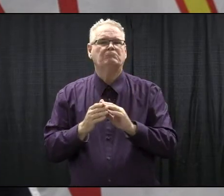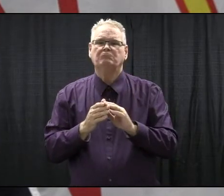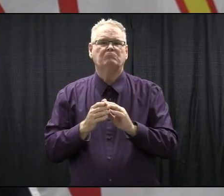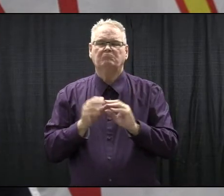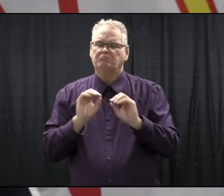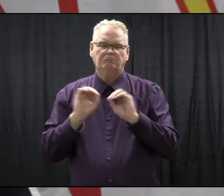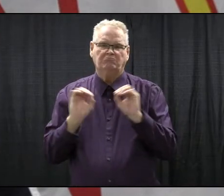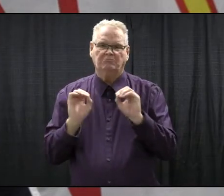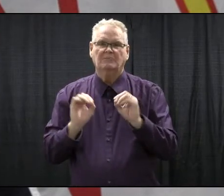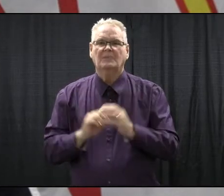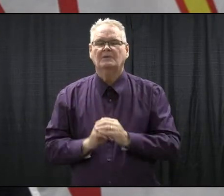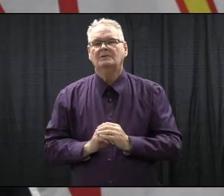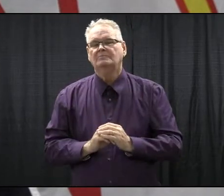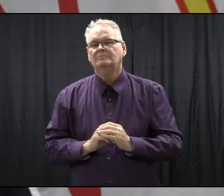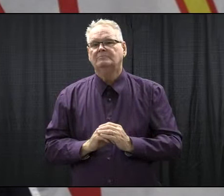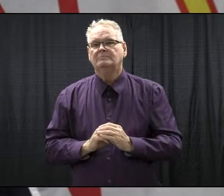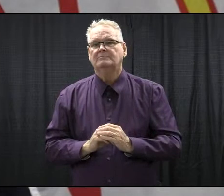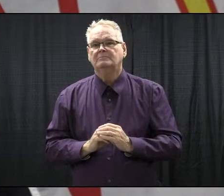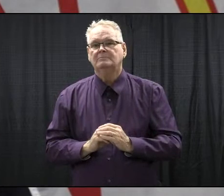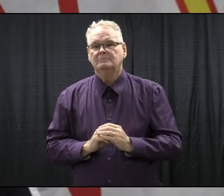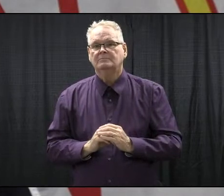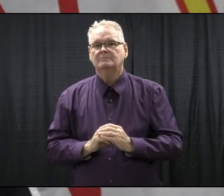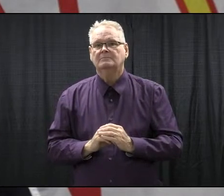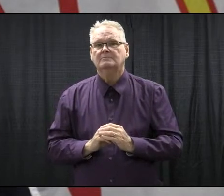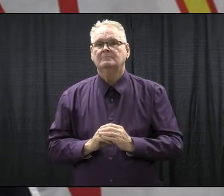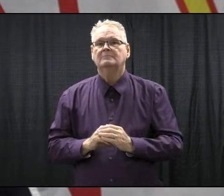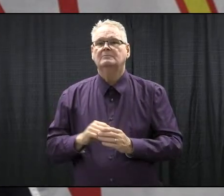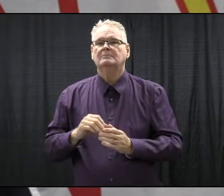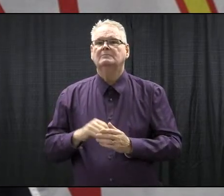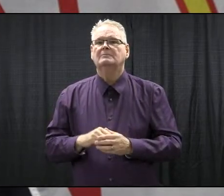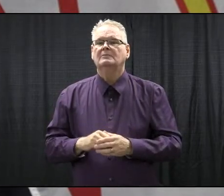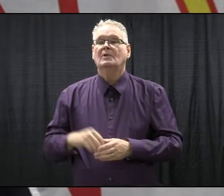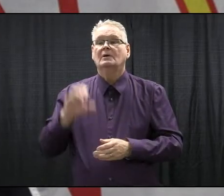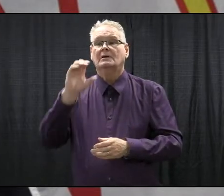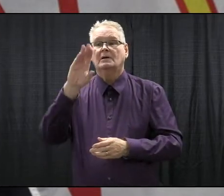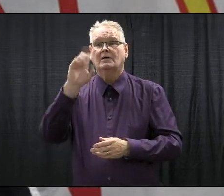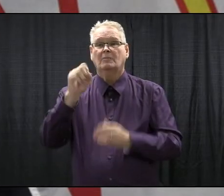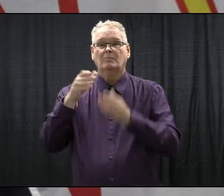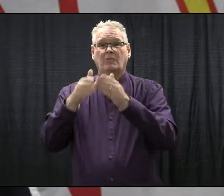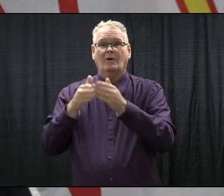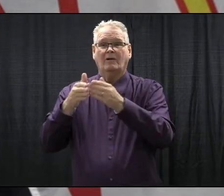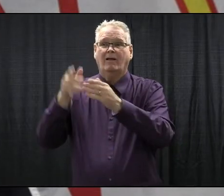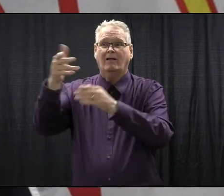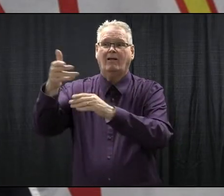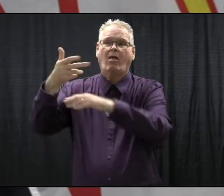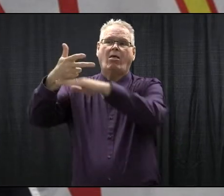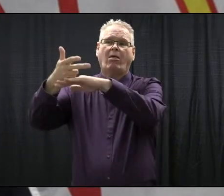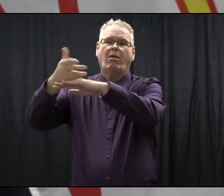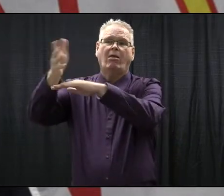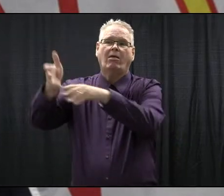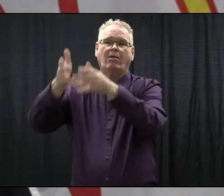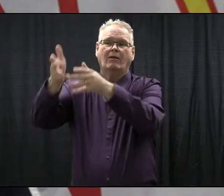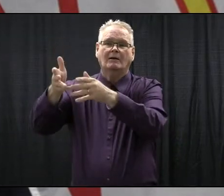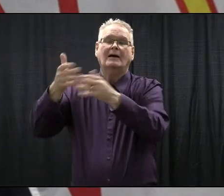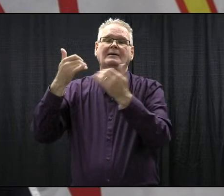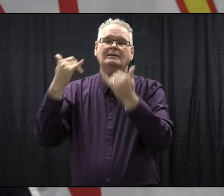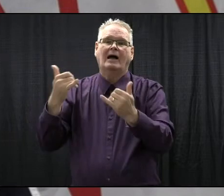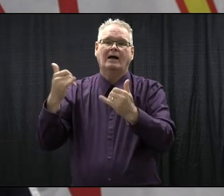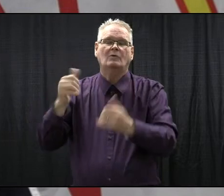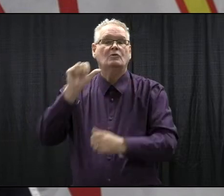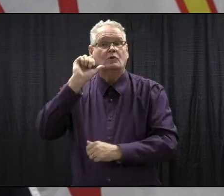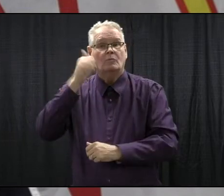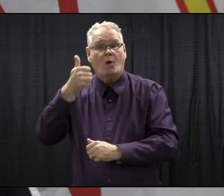announced on July 5th is scheduled to depart tomorrow. Having vessels arrive in the province is not unexpected given our geography